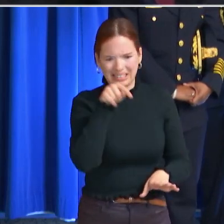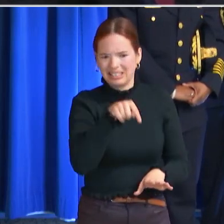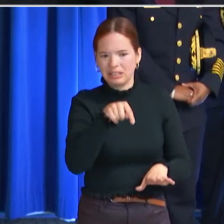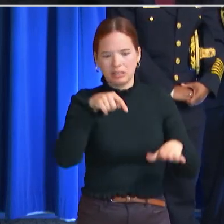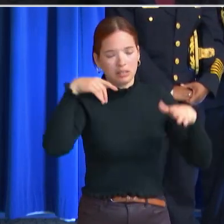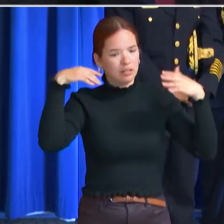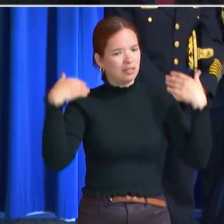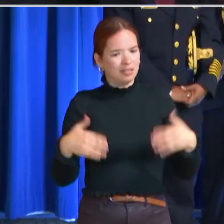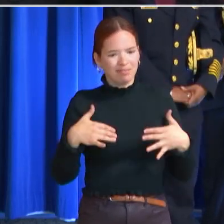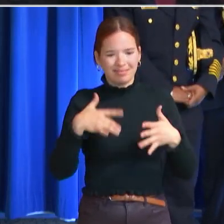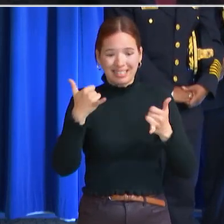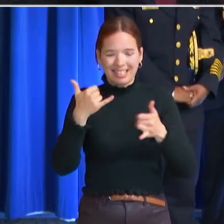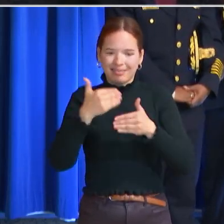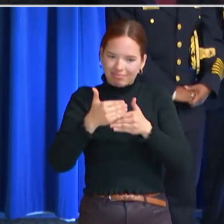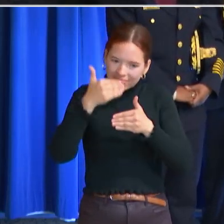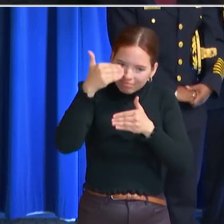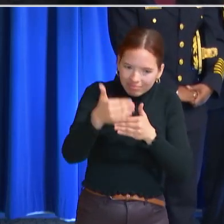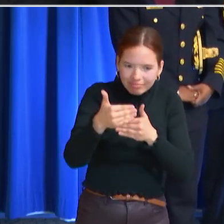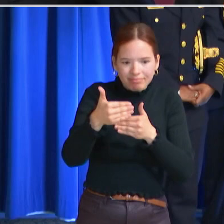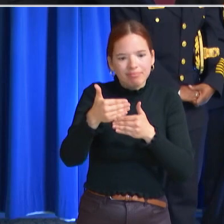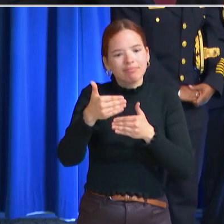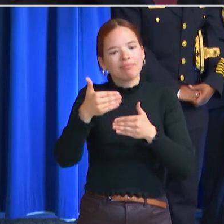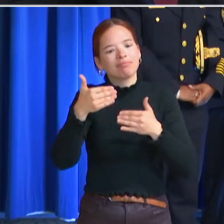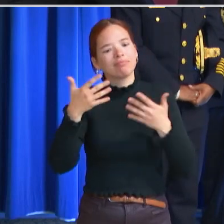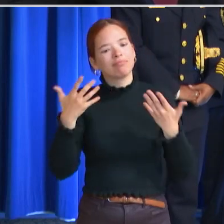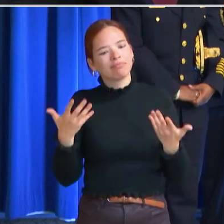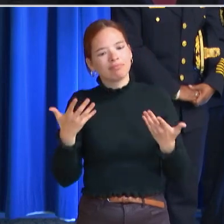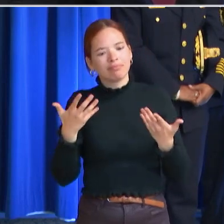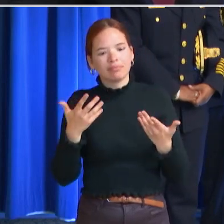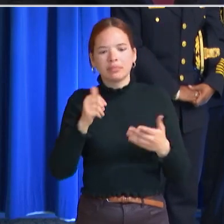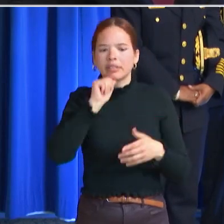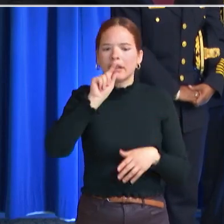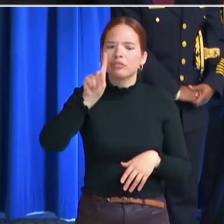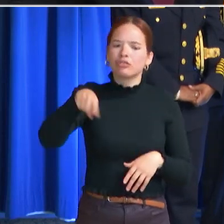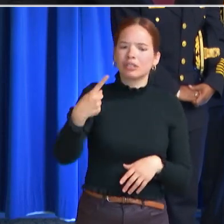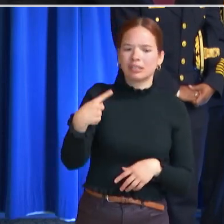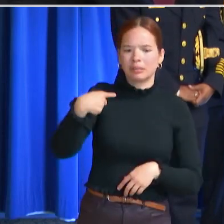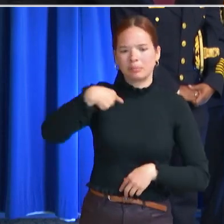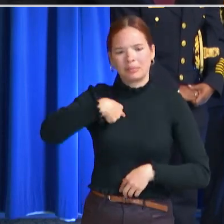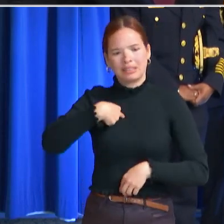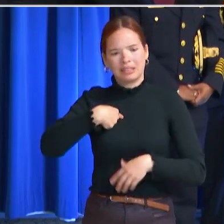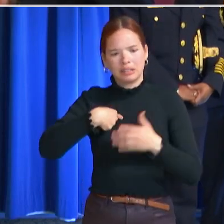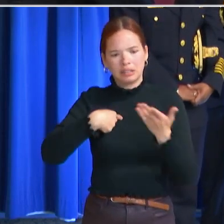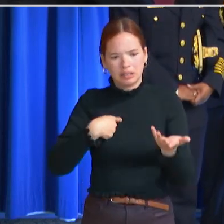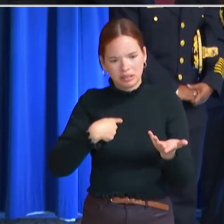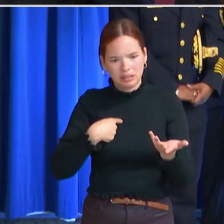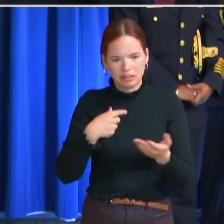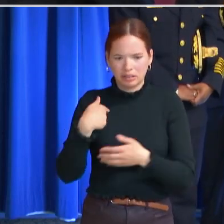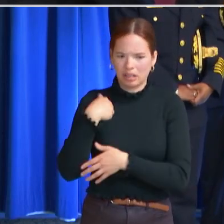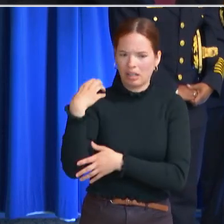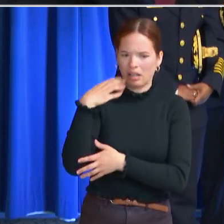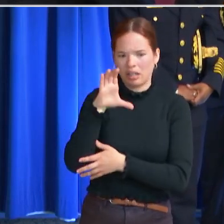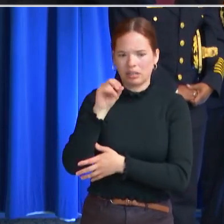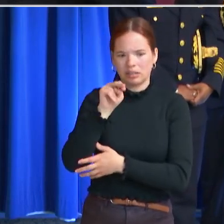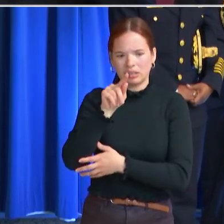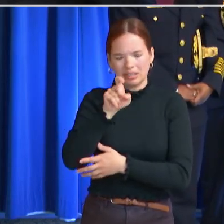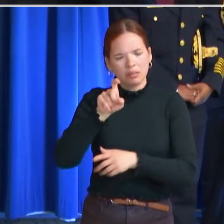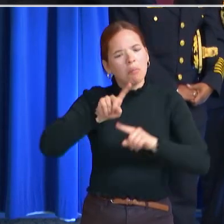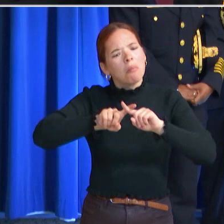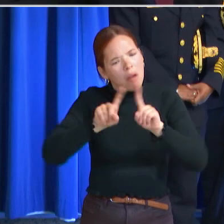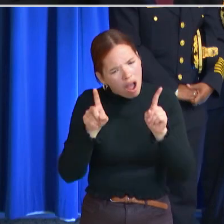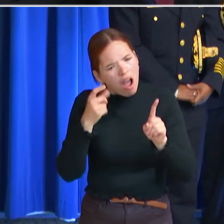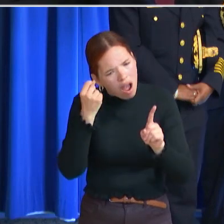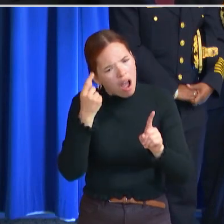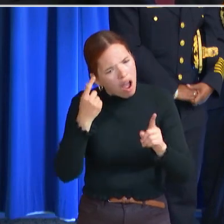next assignment for me, it really goes beyond Robert Conte. It creates opportunities for members of our command staff who have been